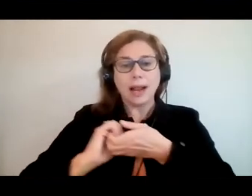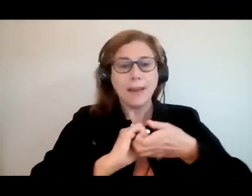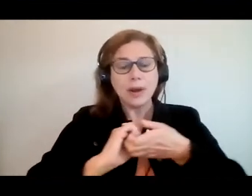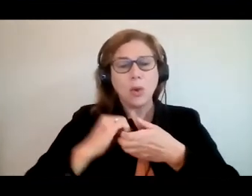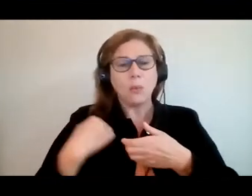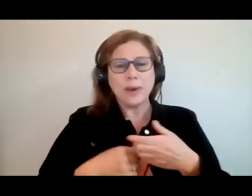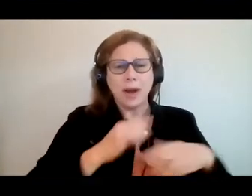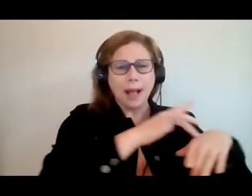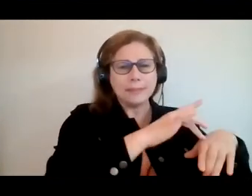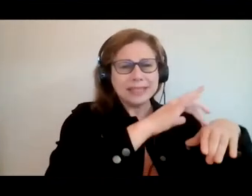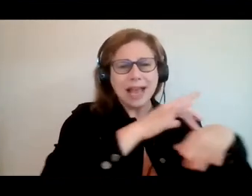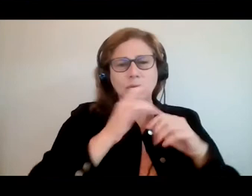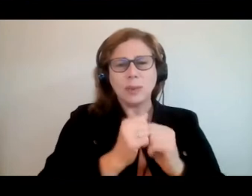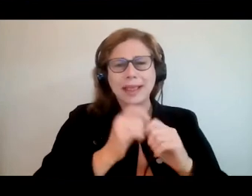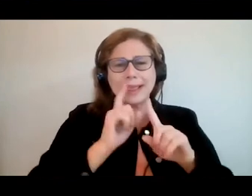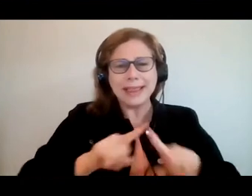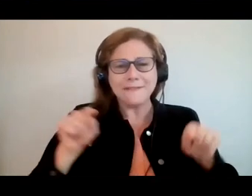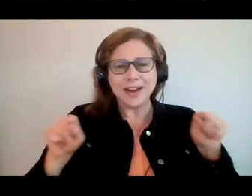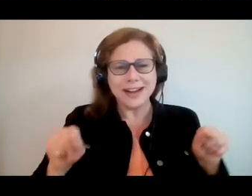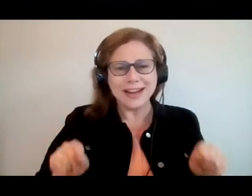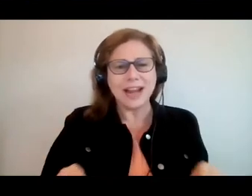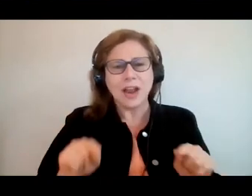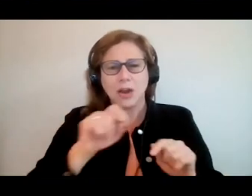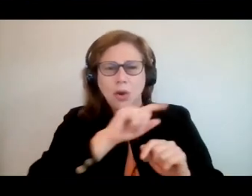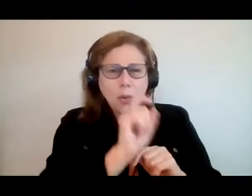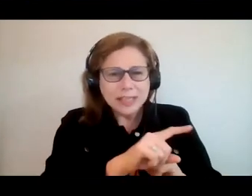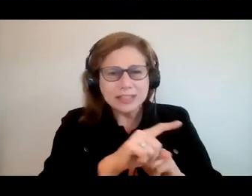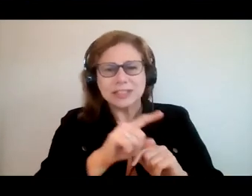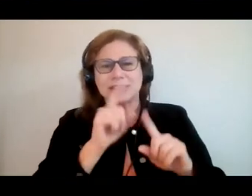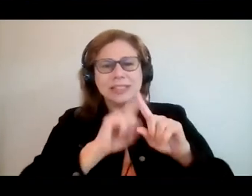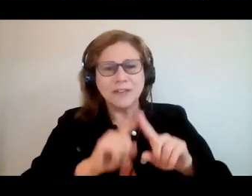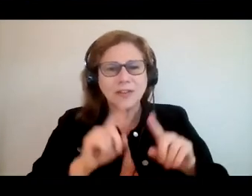with different questions and different issues. And together we share